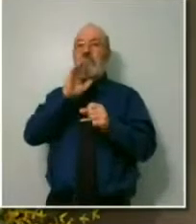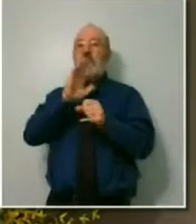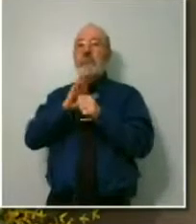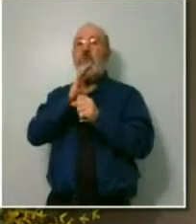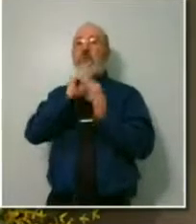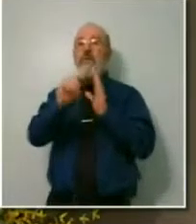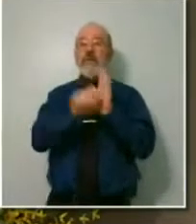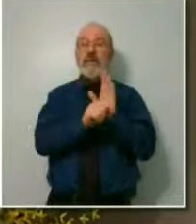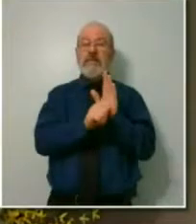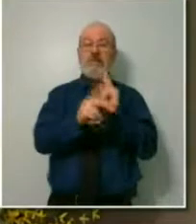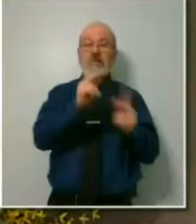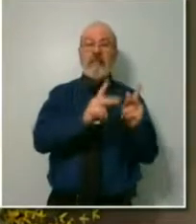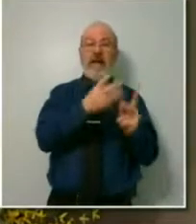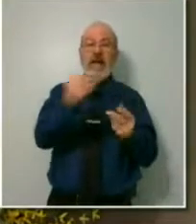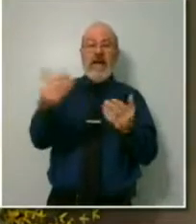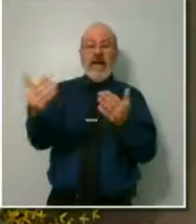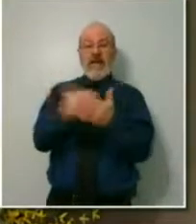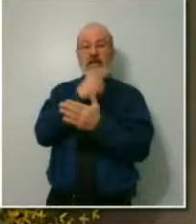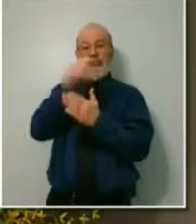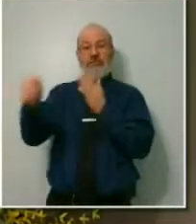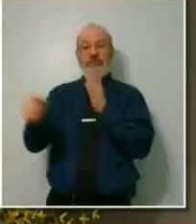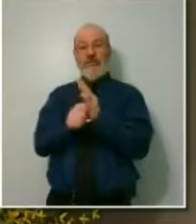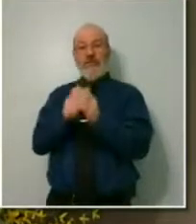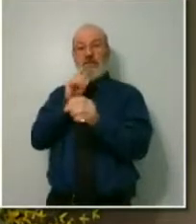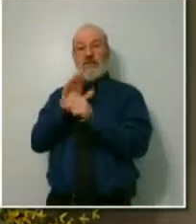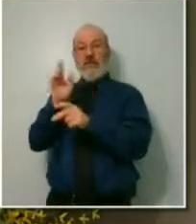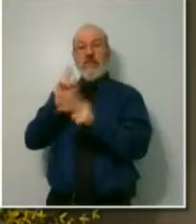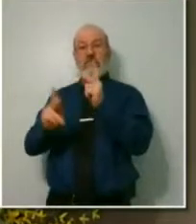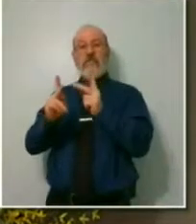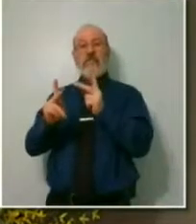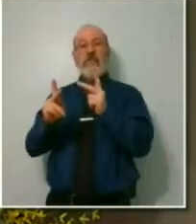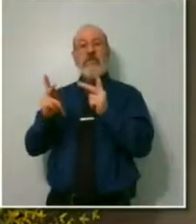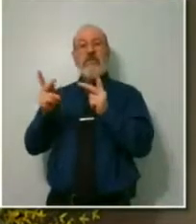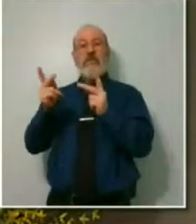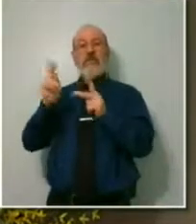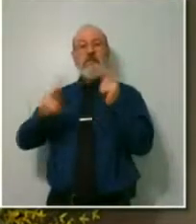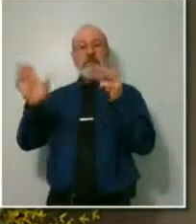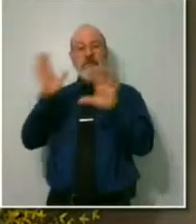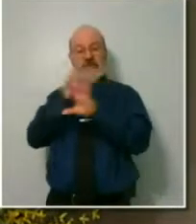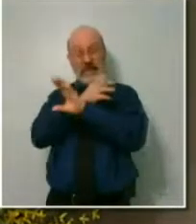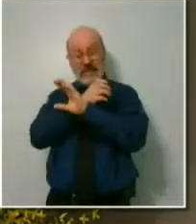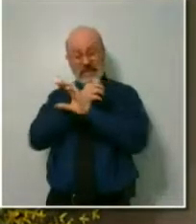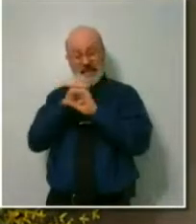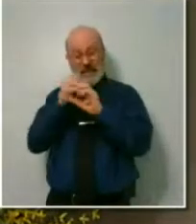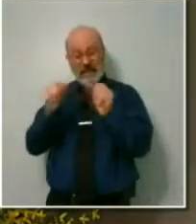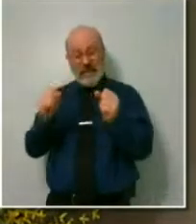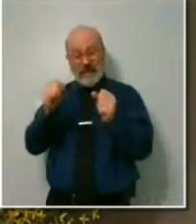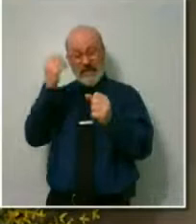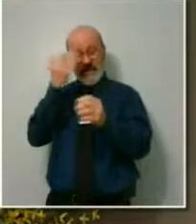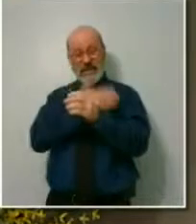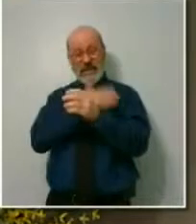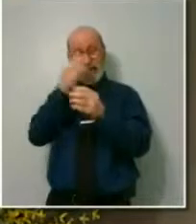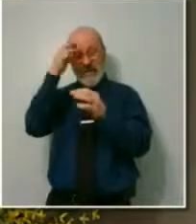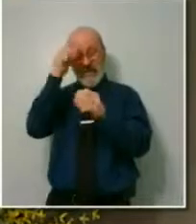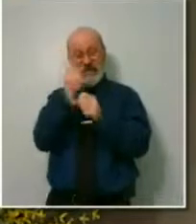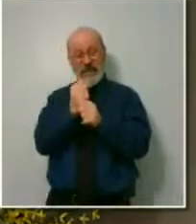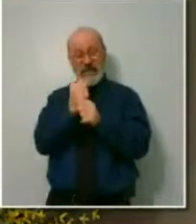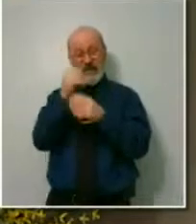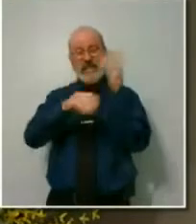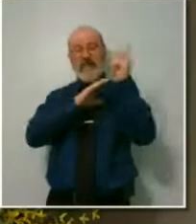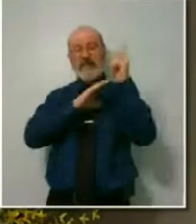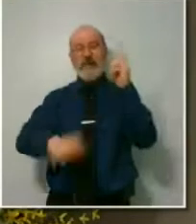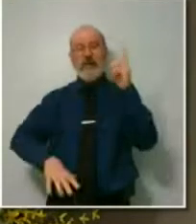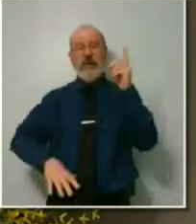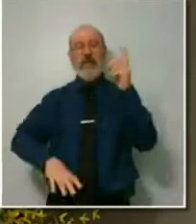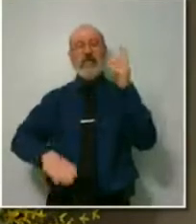people, and his New Testament covenant people, those who received his son by faith, those who are in Christ, and the